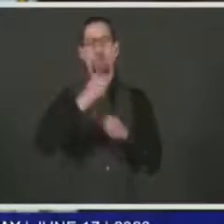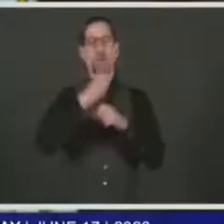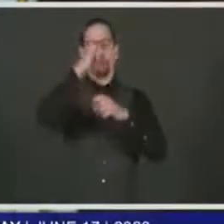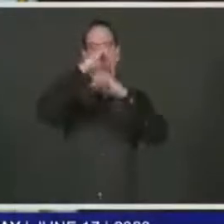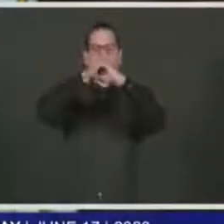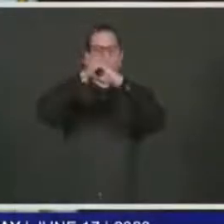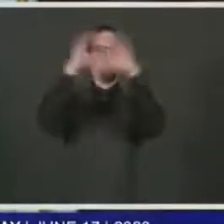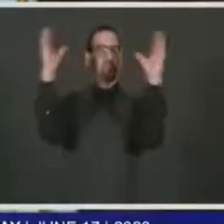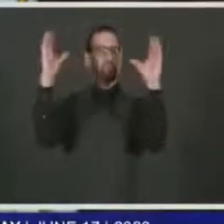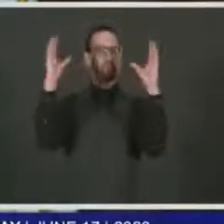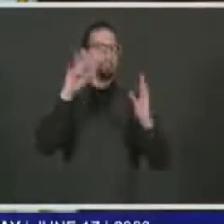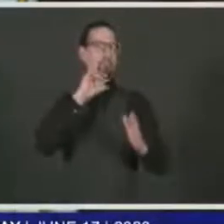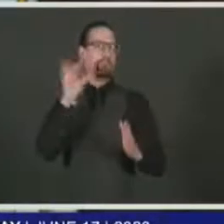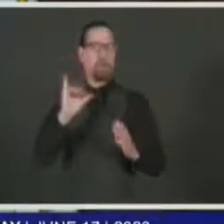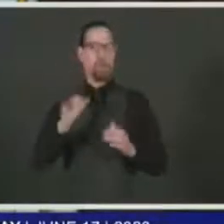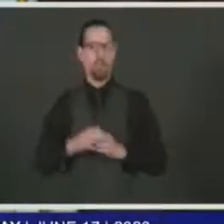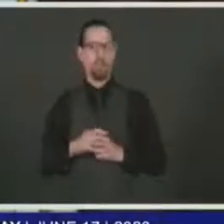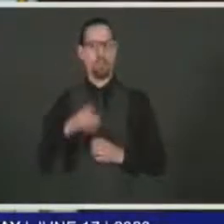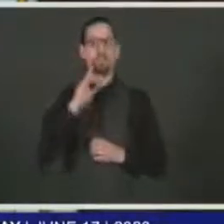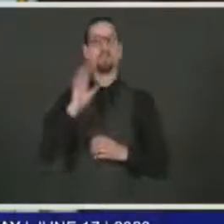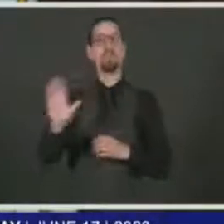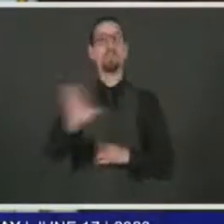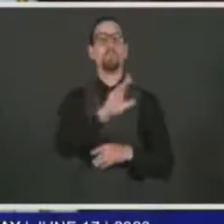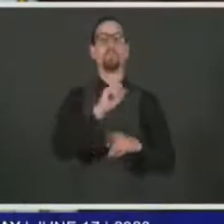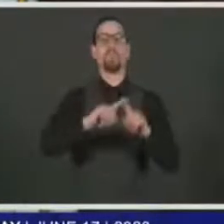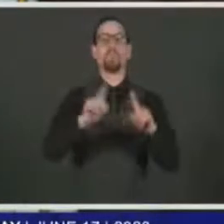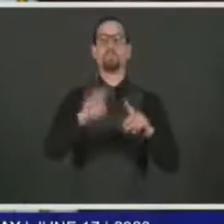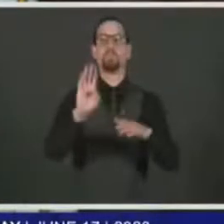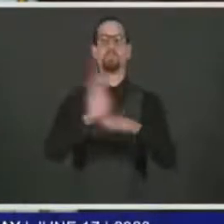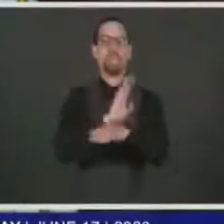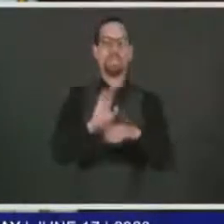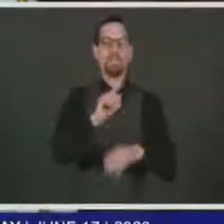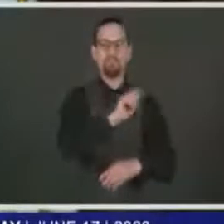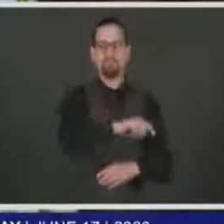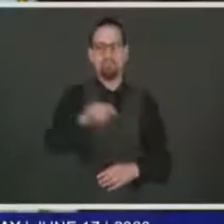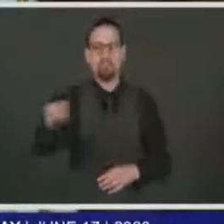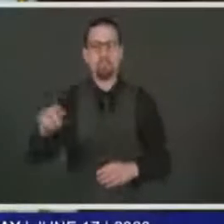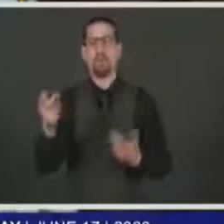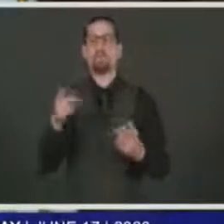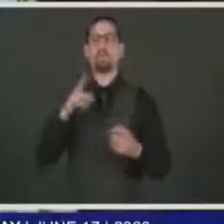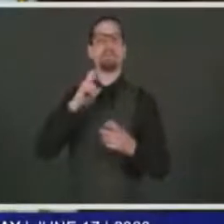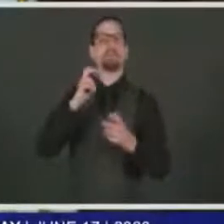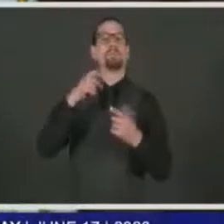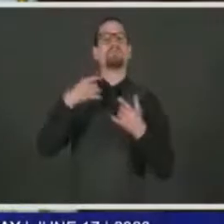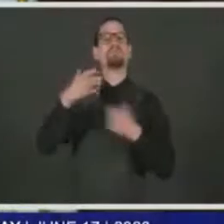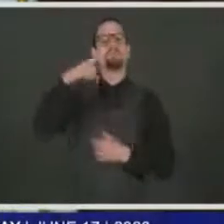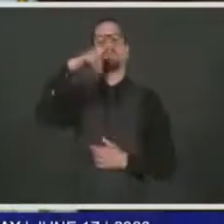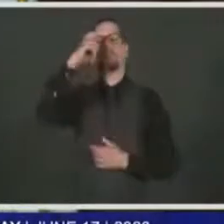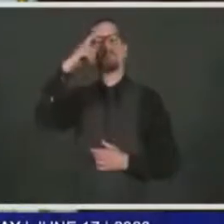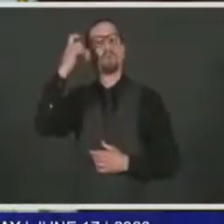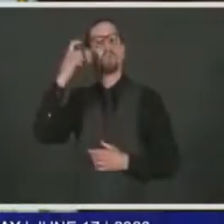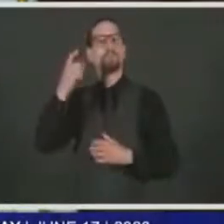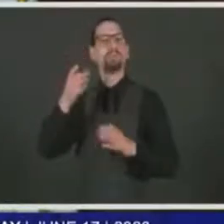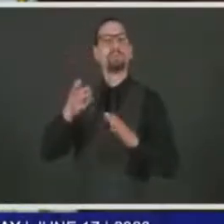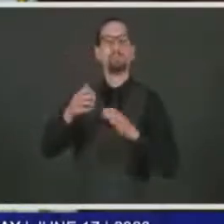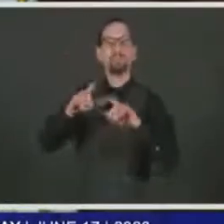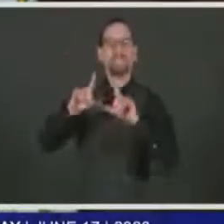your family or run a summer sports league, tune in Friday and we're going to start to give you some news about